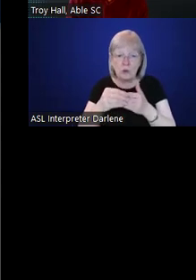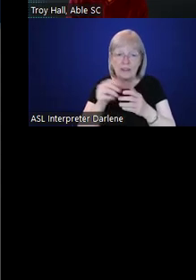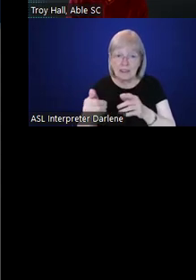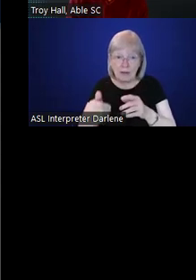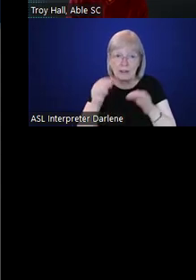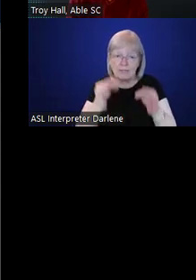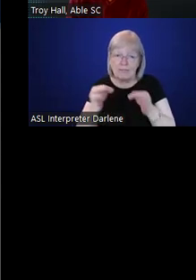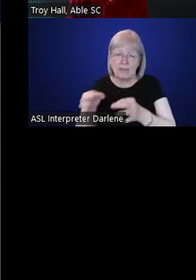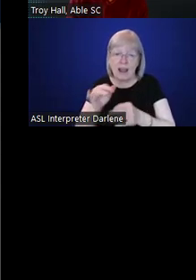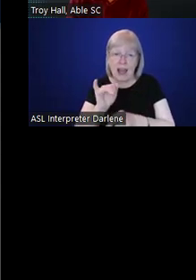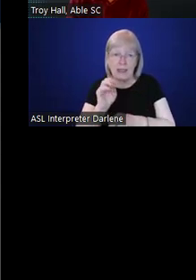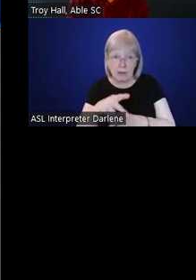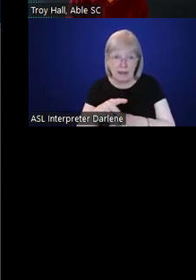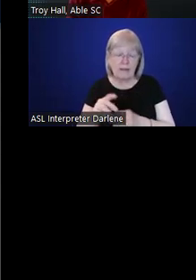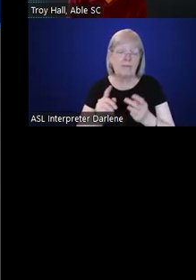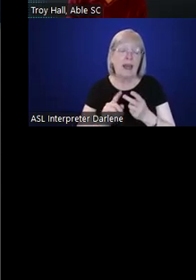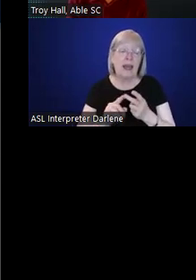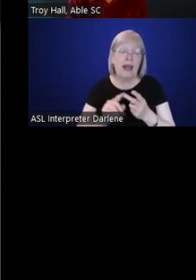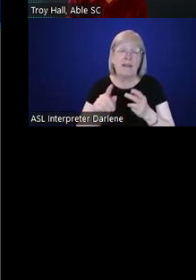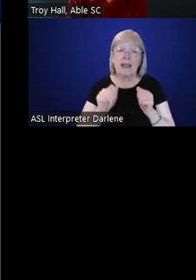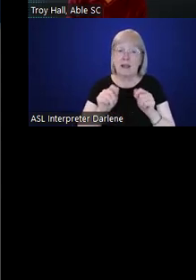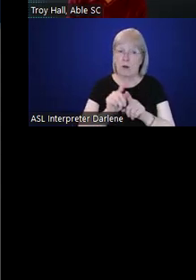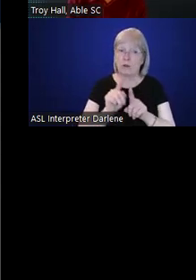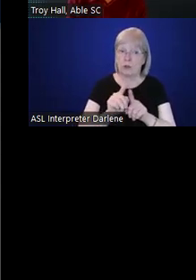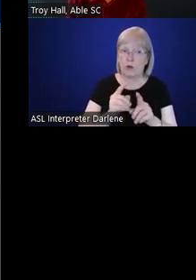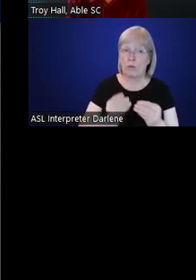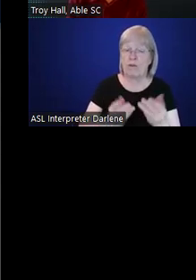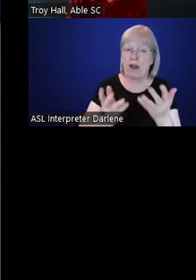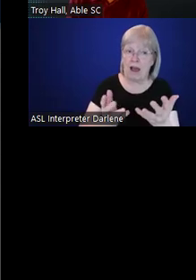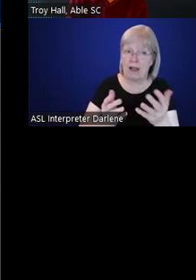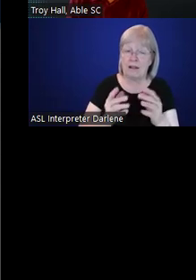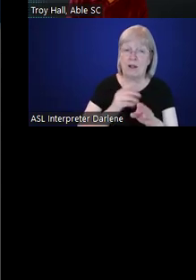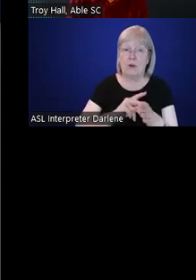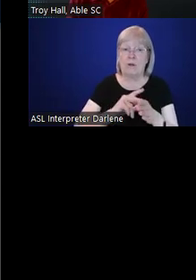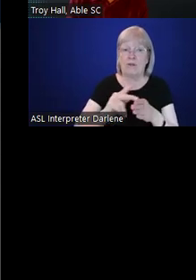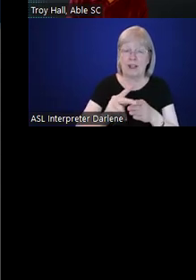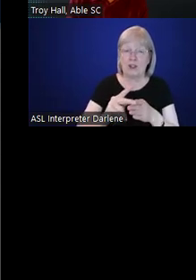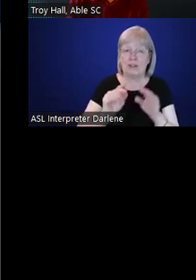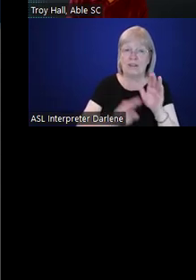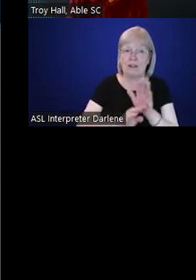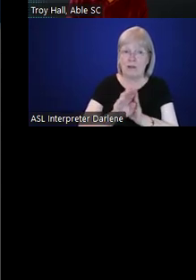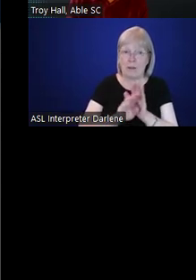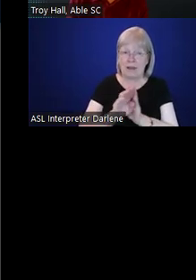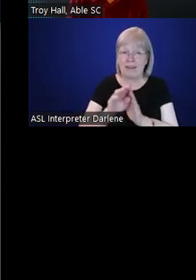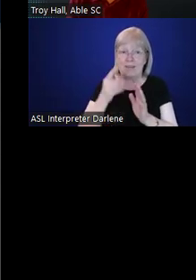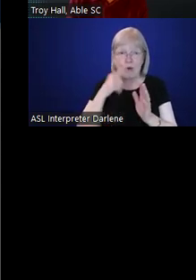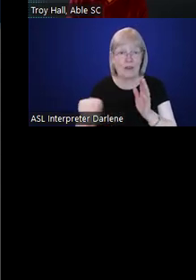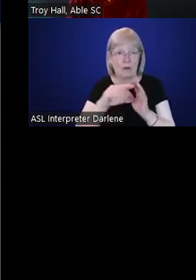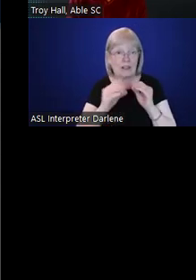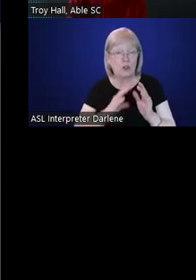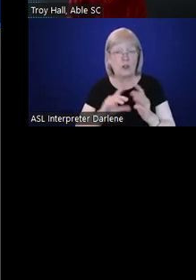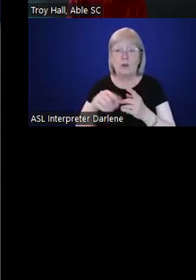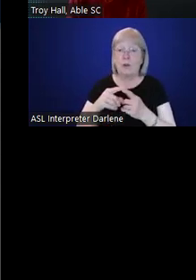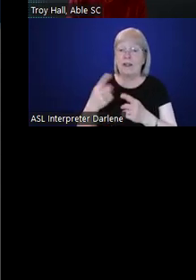and they can provide professional development for teachers, right? That's one of my favorite things to do is when a teacher requests